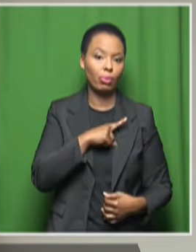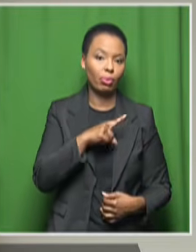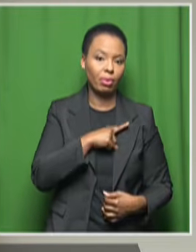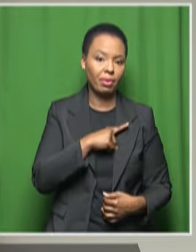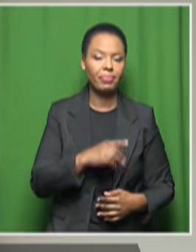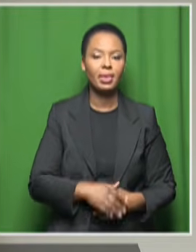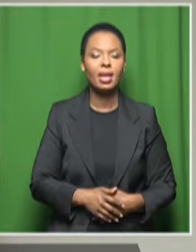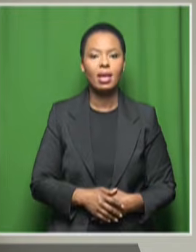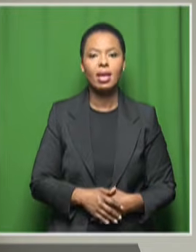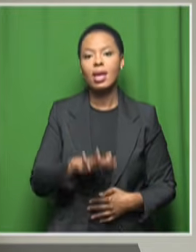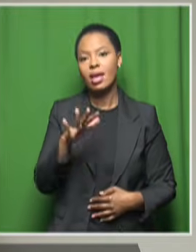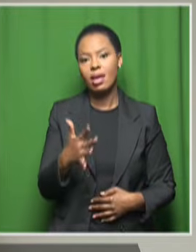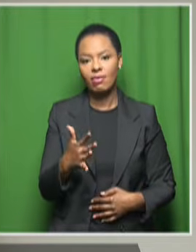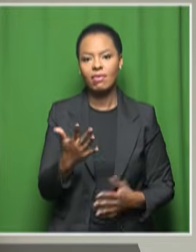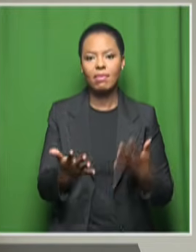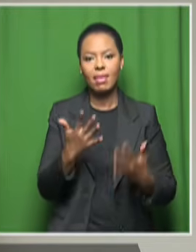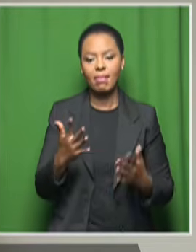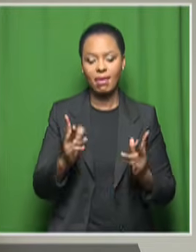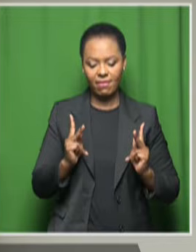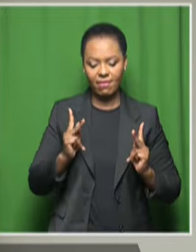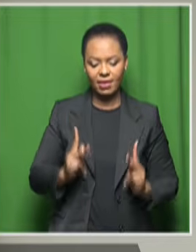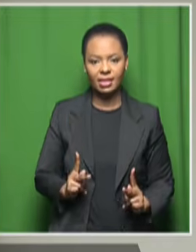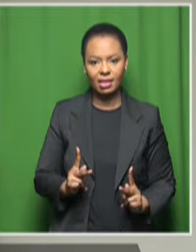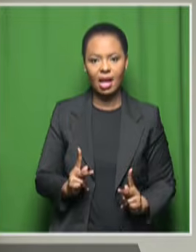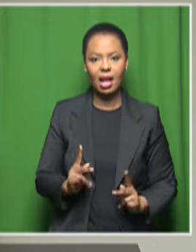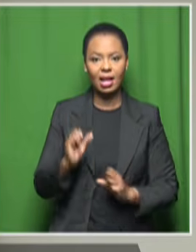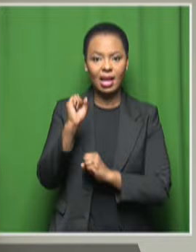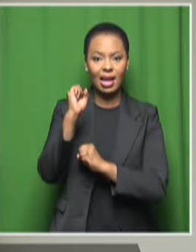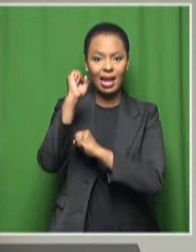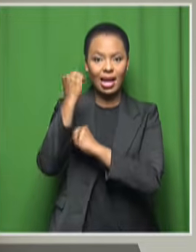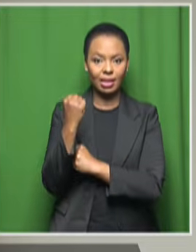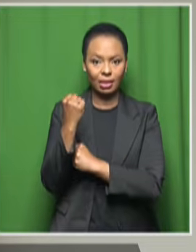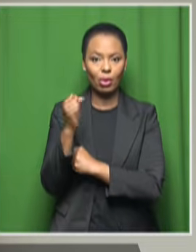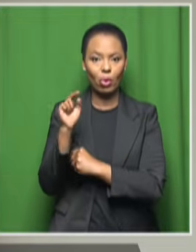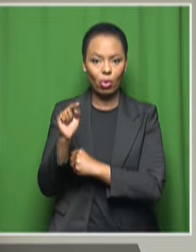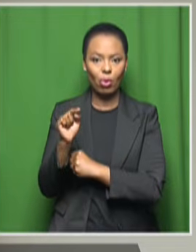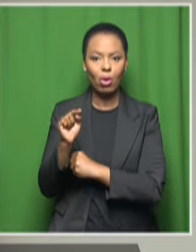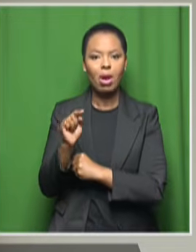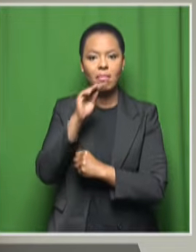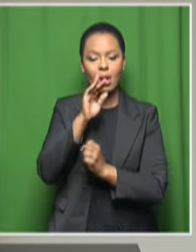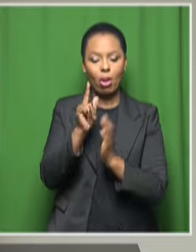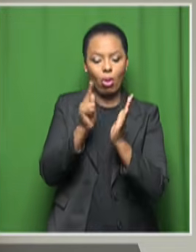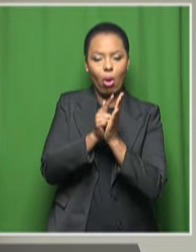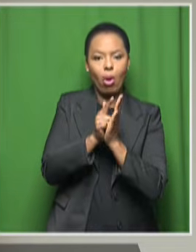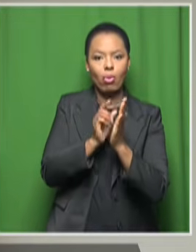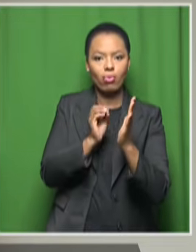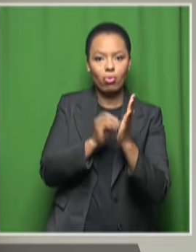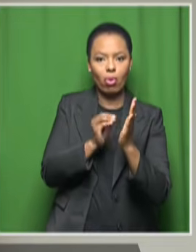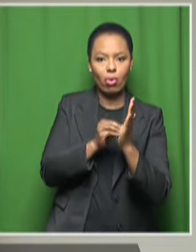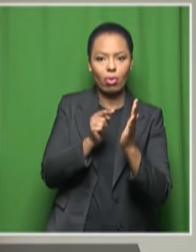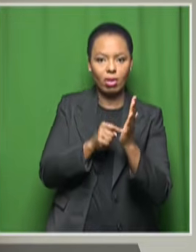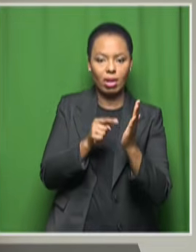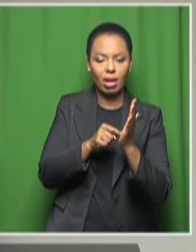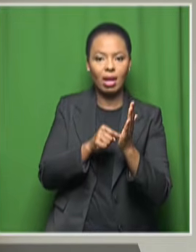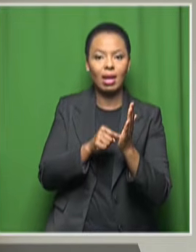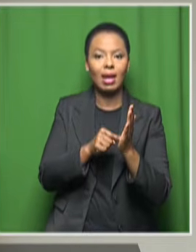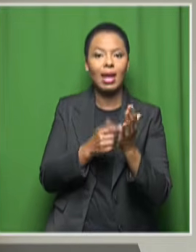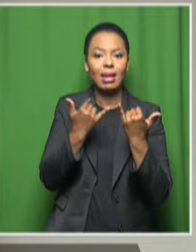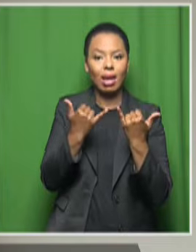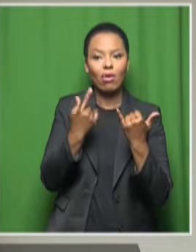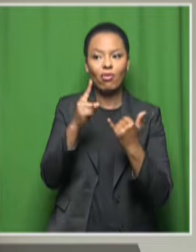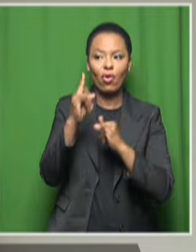physical casinos, generally it is within our boundaries and borders, and this is now not a moral judgment